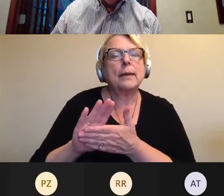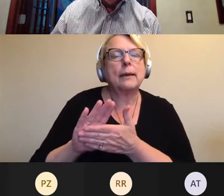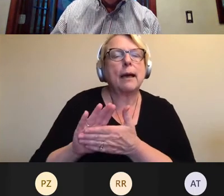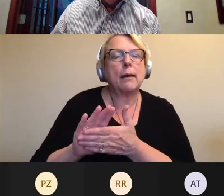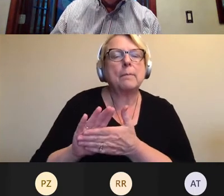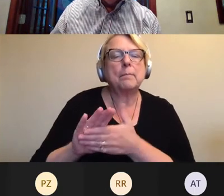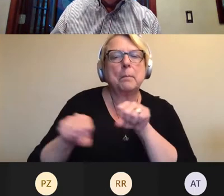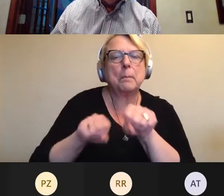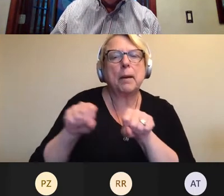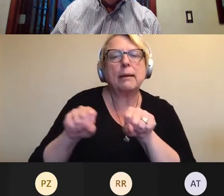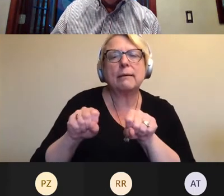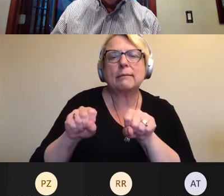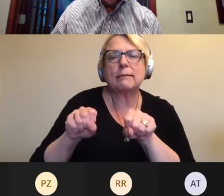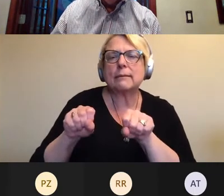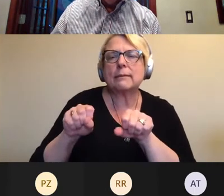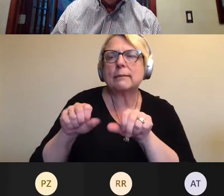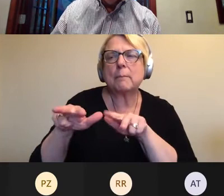So